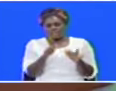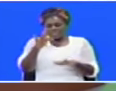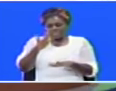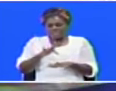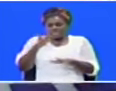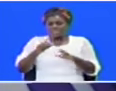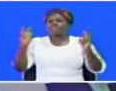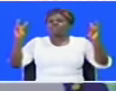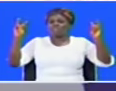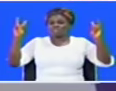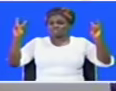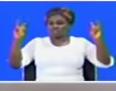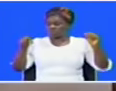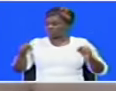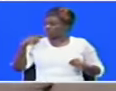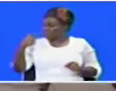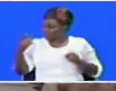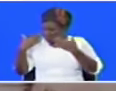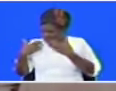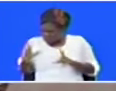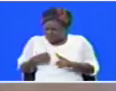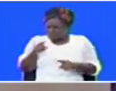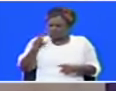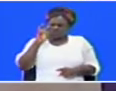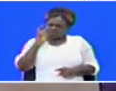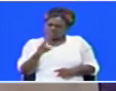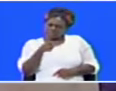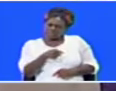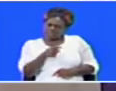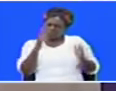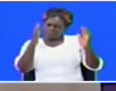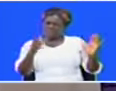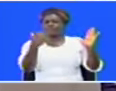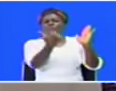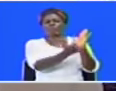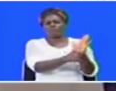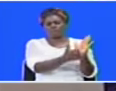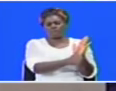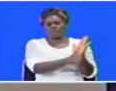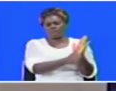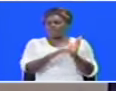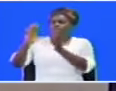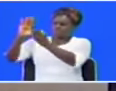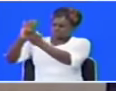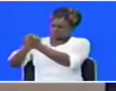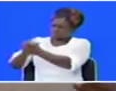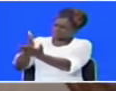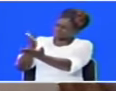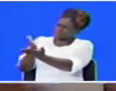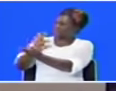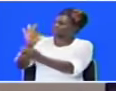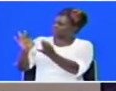and sensitive matter, as you've said, but do you see this as a major crisis because for Jubilee specifically,